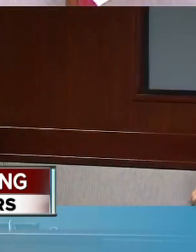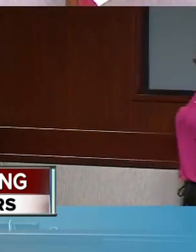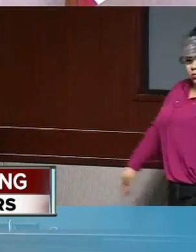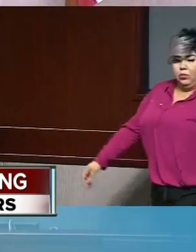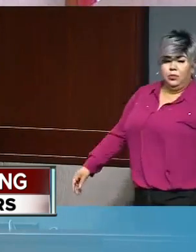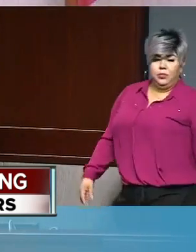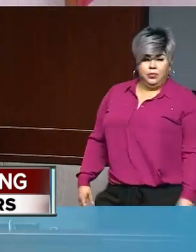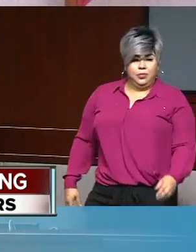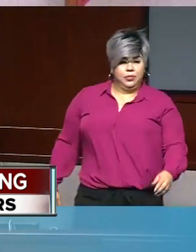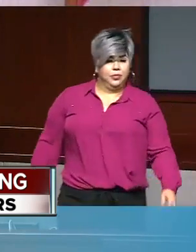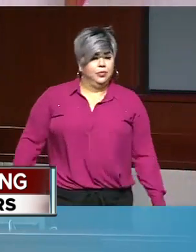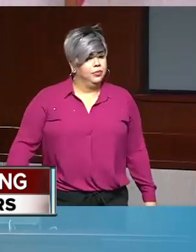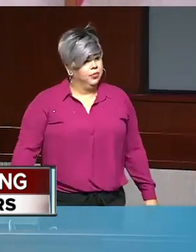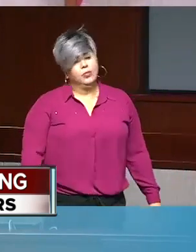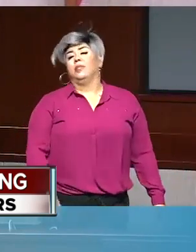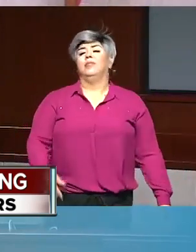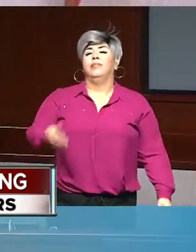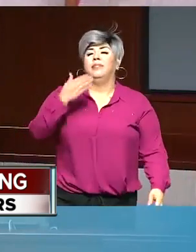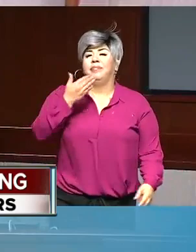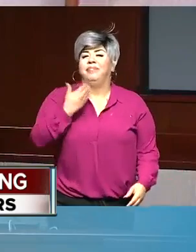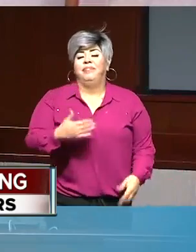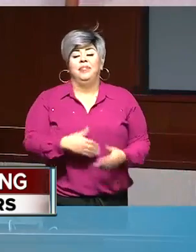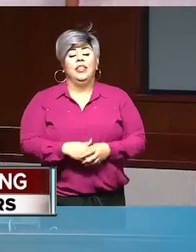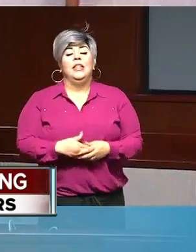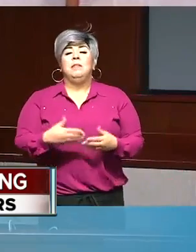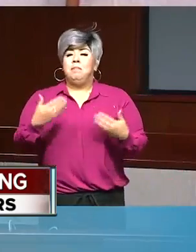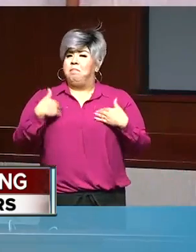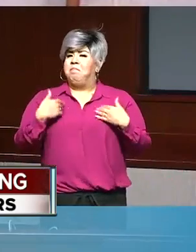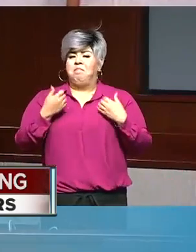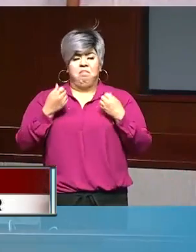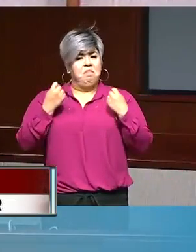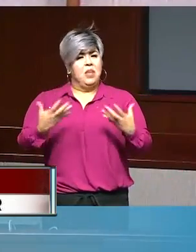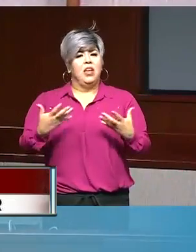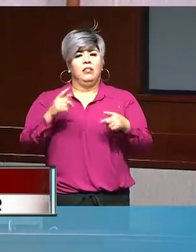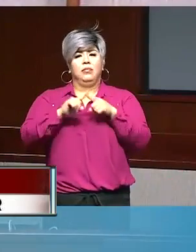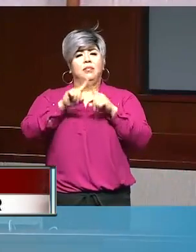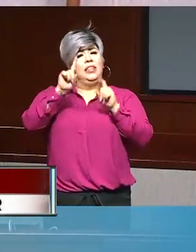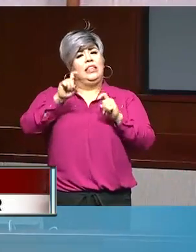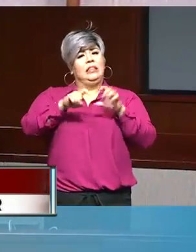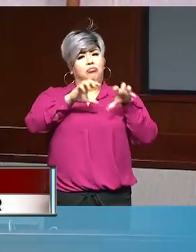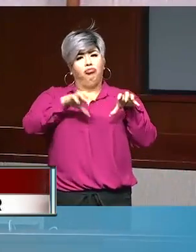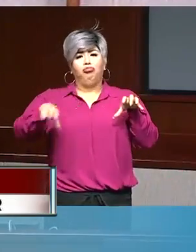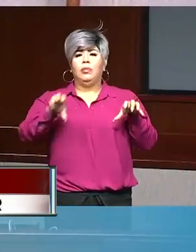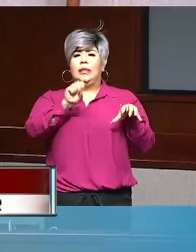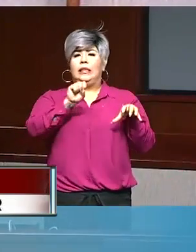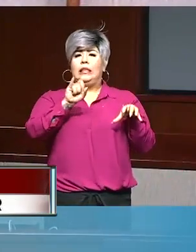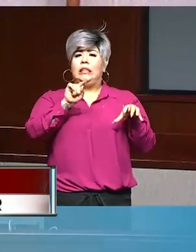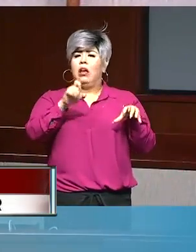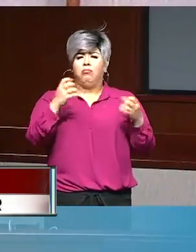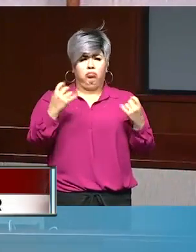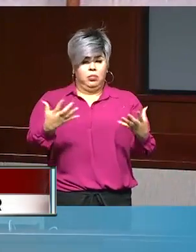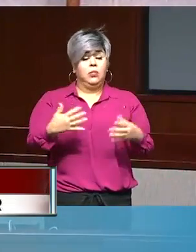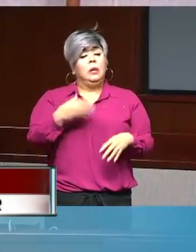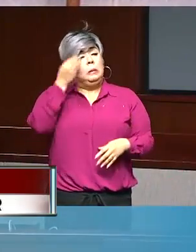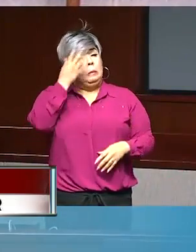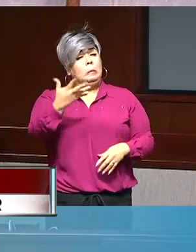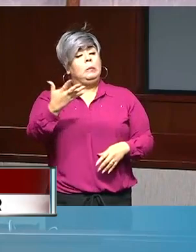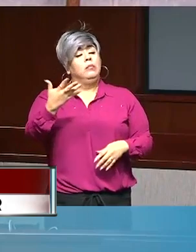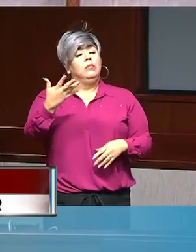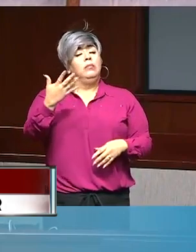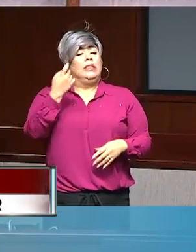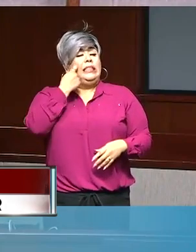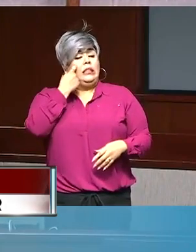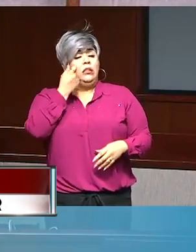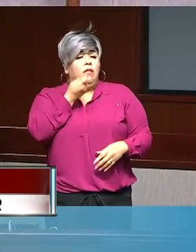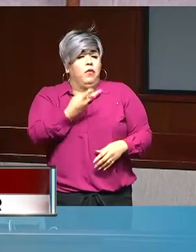Thanks, Matt. We still have several sites open, and we continue to open new sites. A couple of changes have occurred in the last few